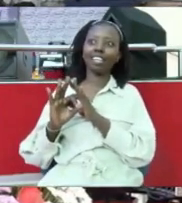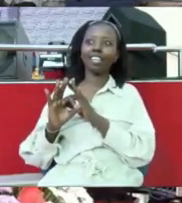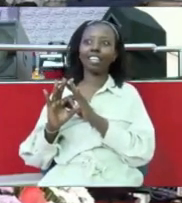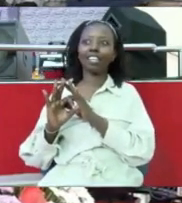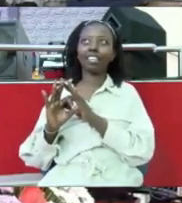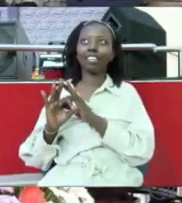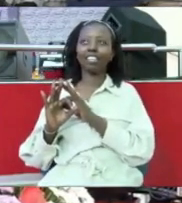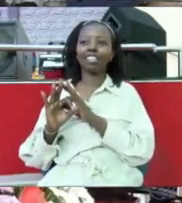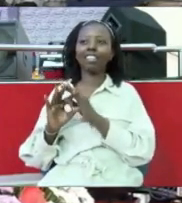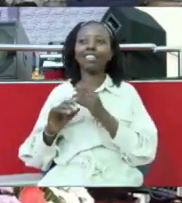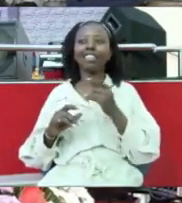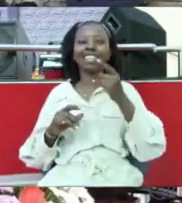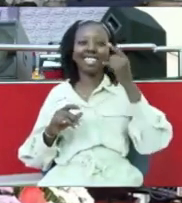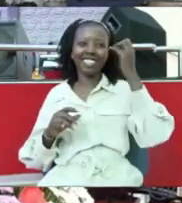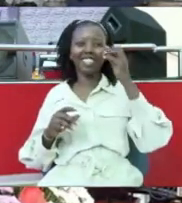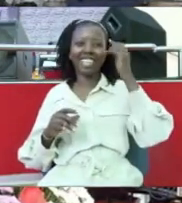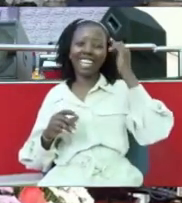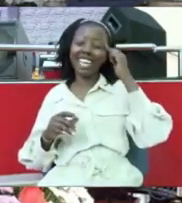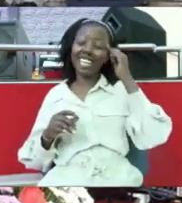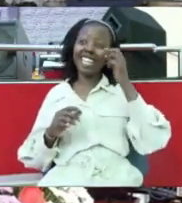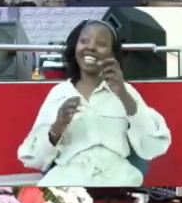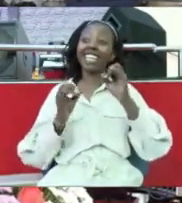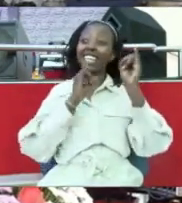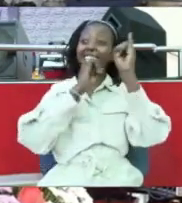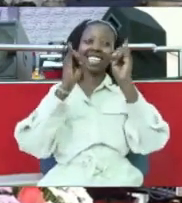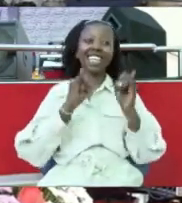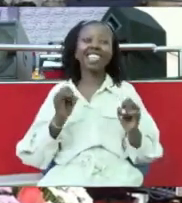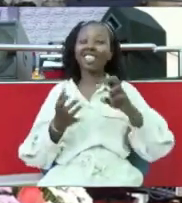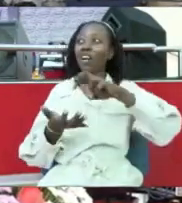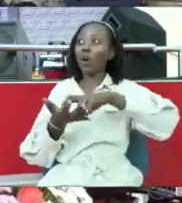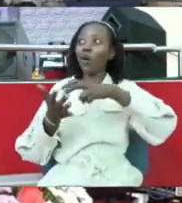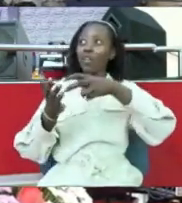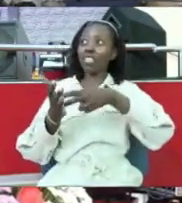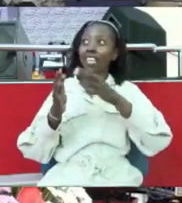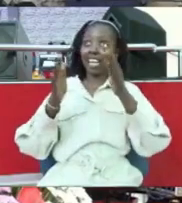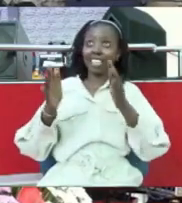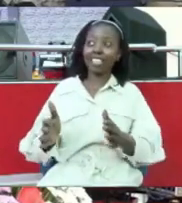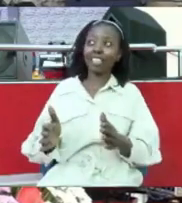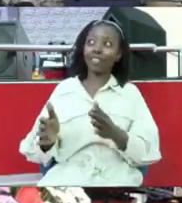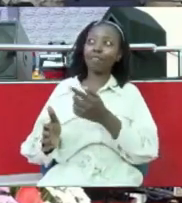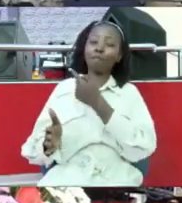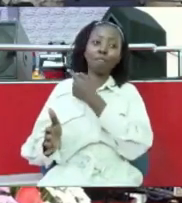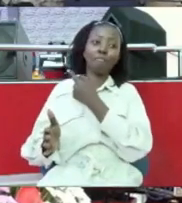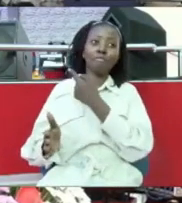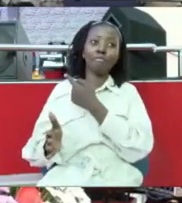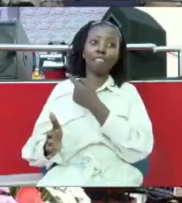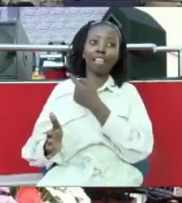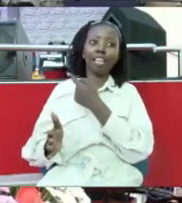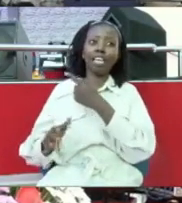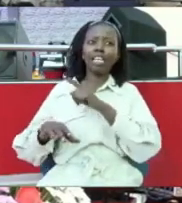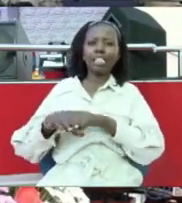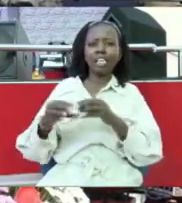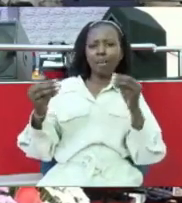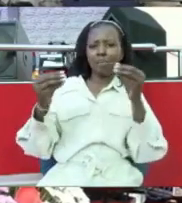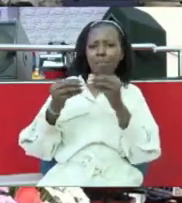international contractor Nikikutana naye